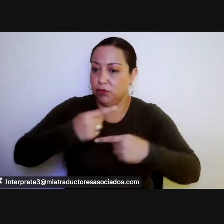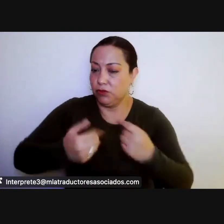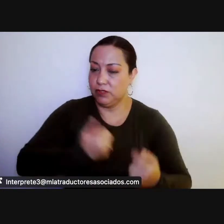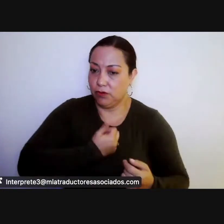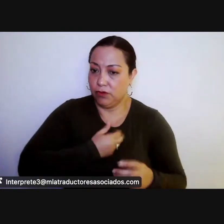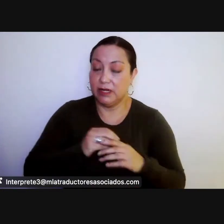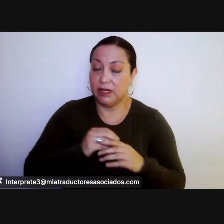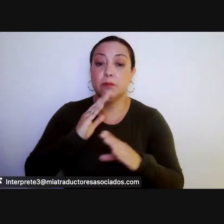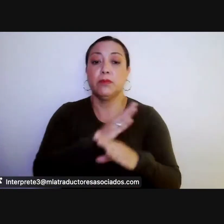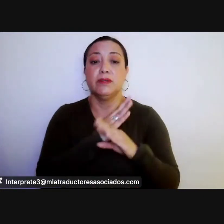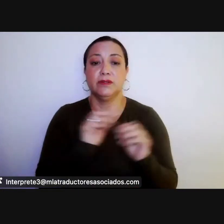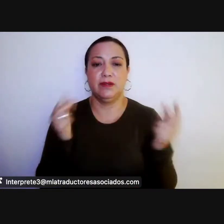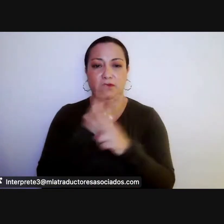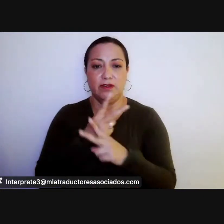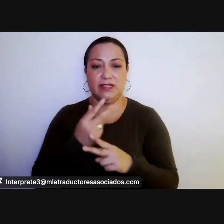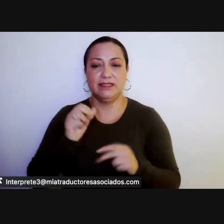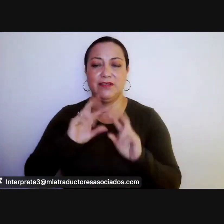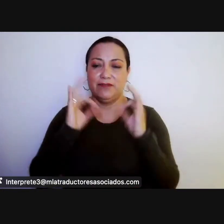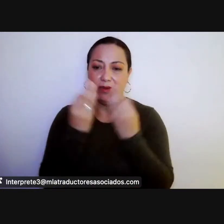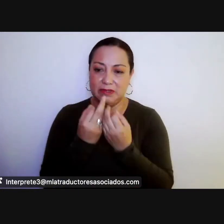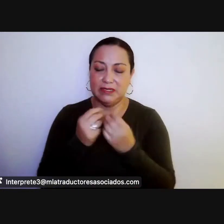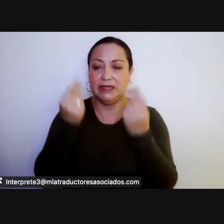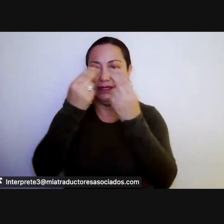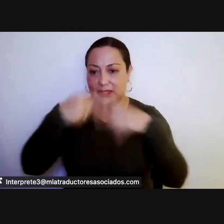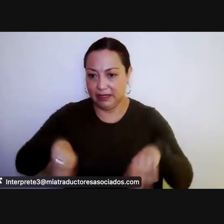rights in young people, gender